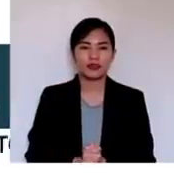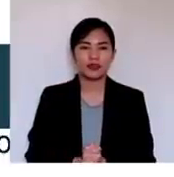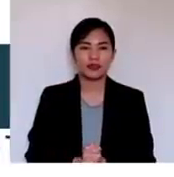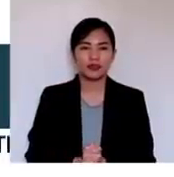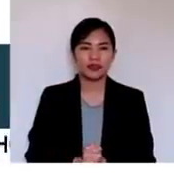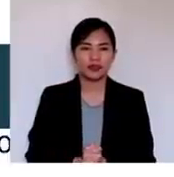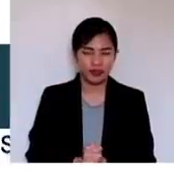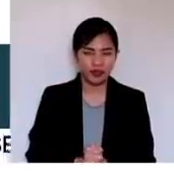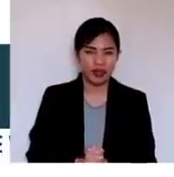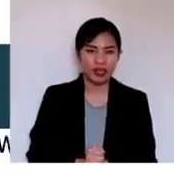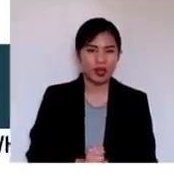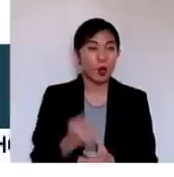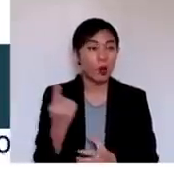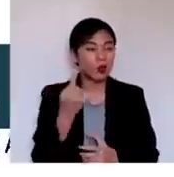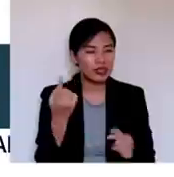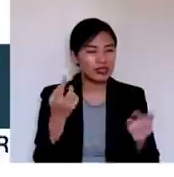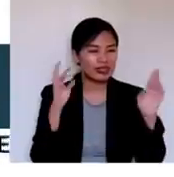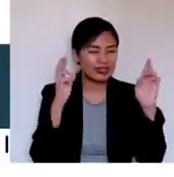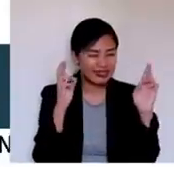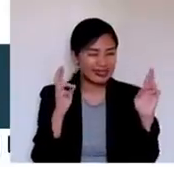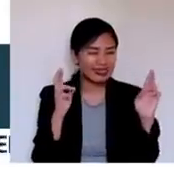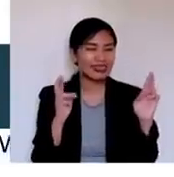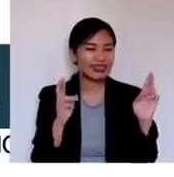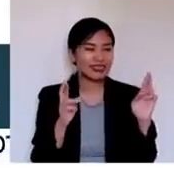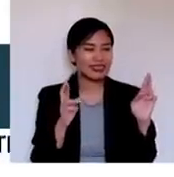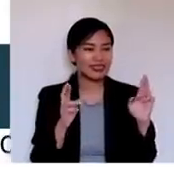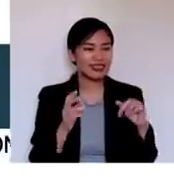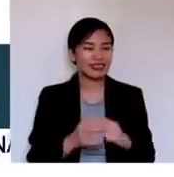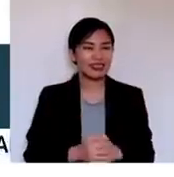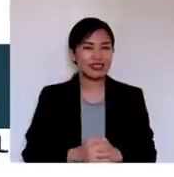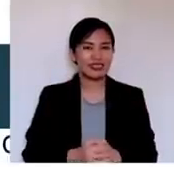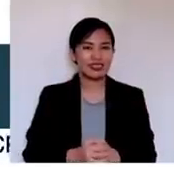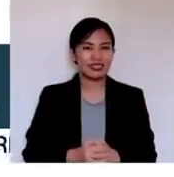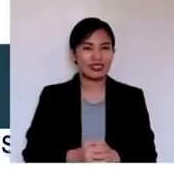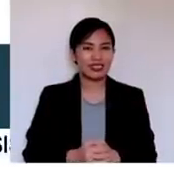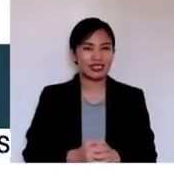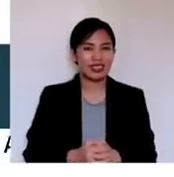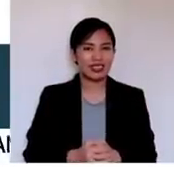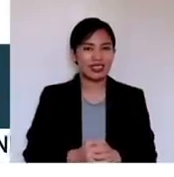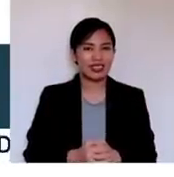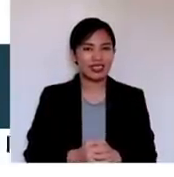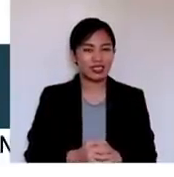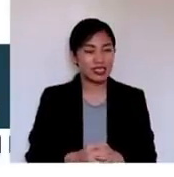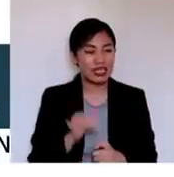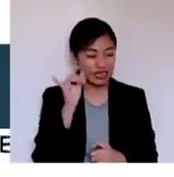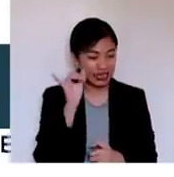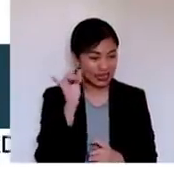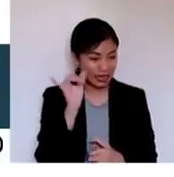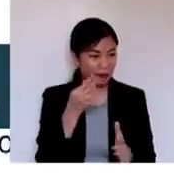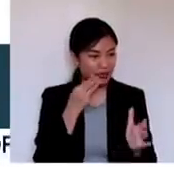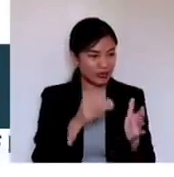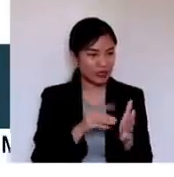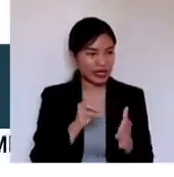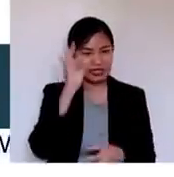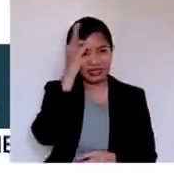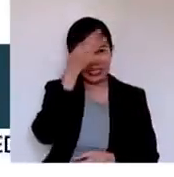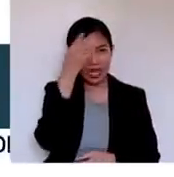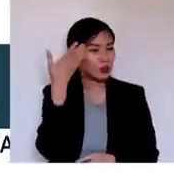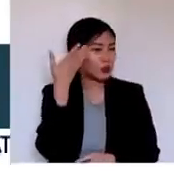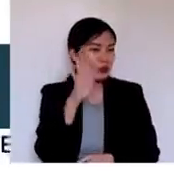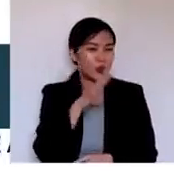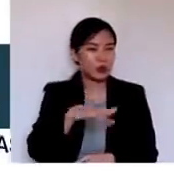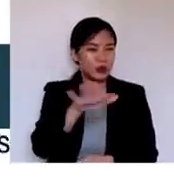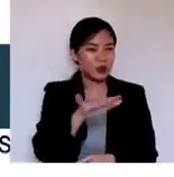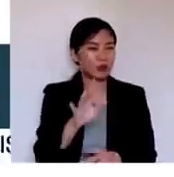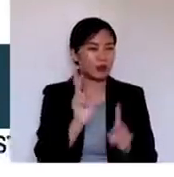hopeful that that message would stick. I don't know who your intended recipient is, but I don't know, because it's you, Alan, that